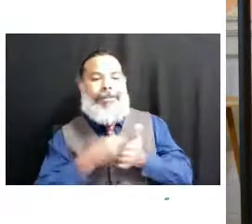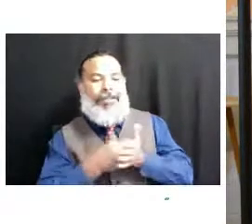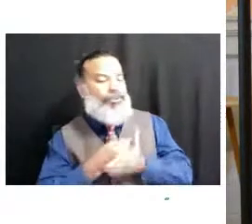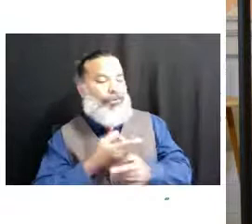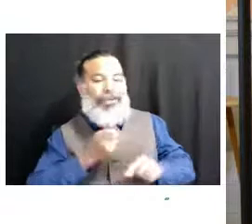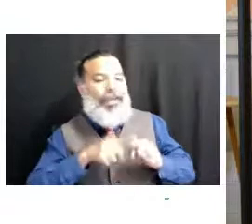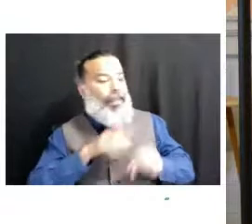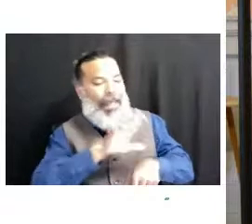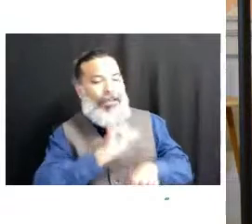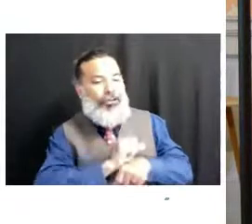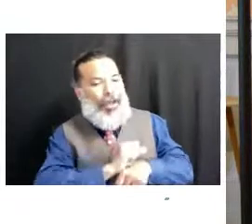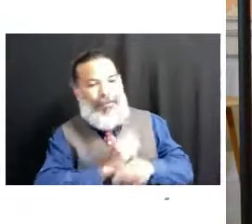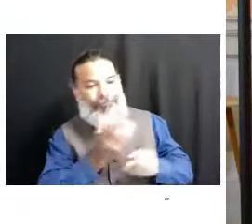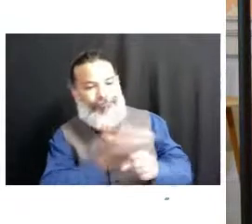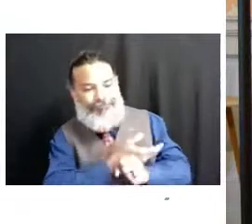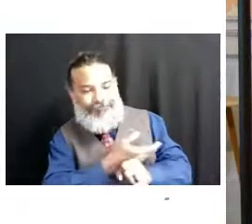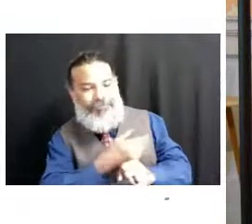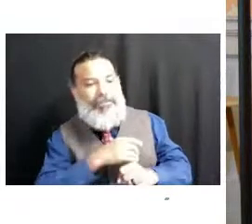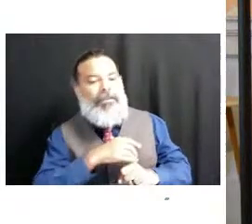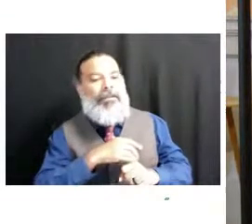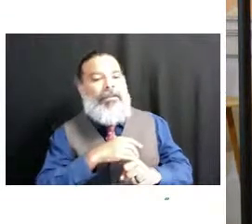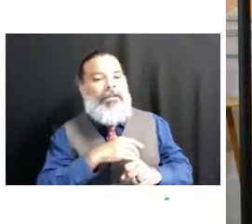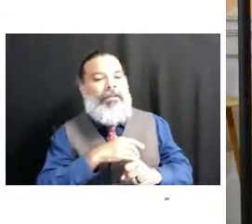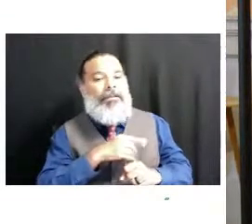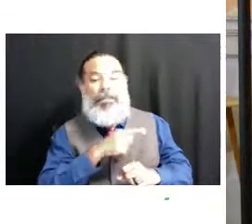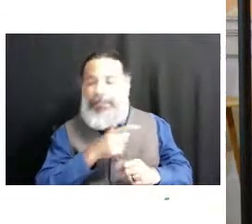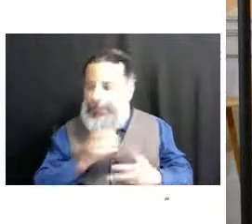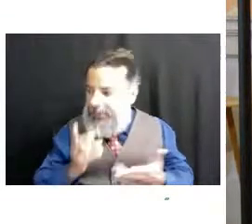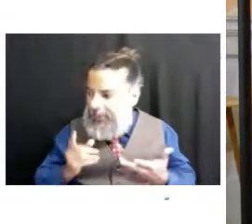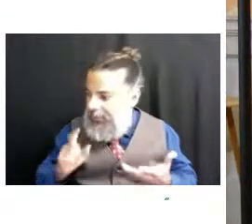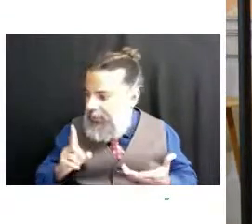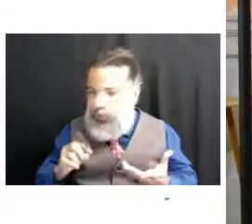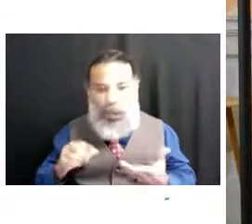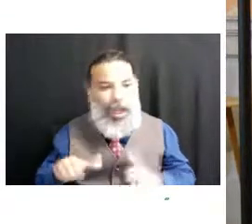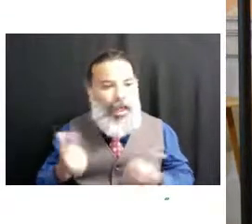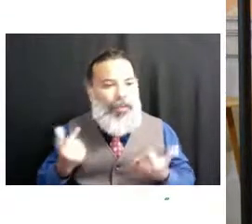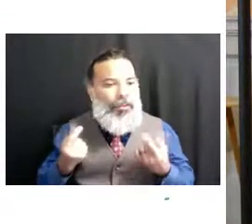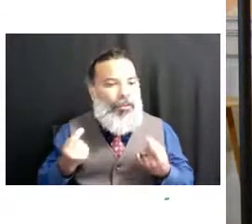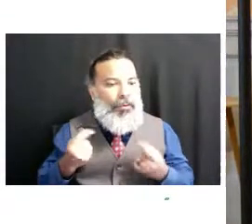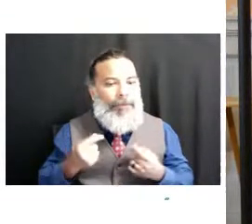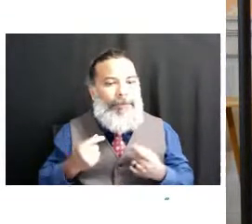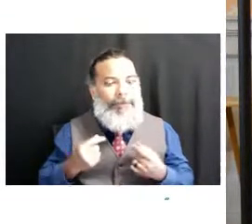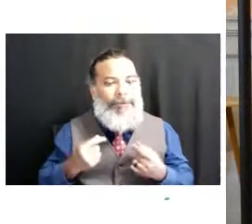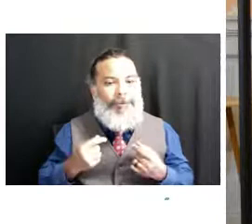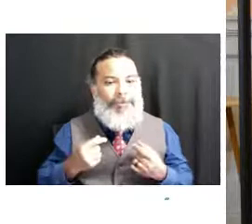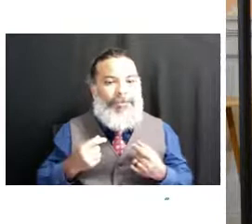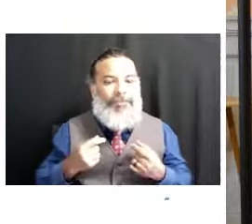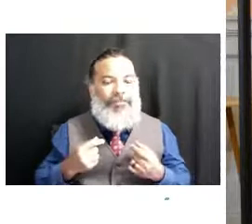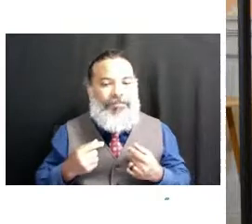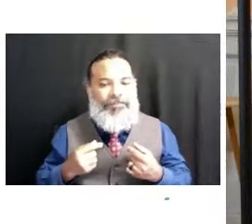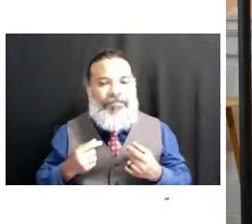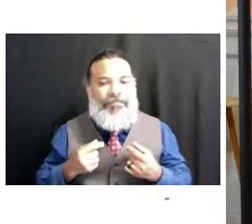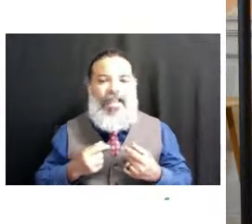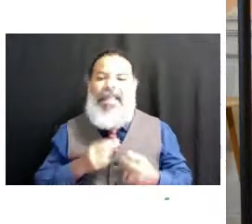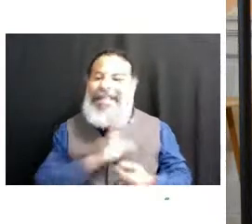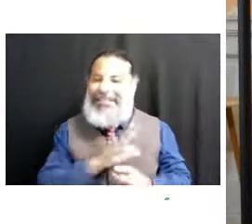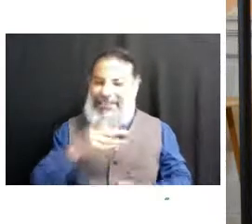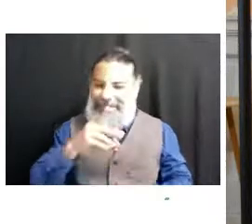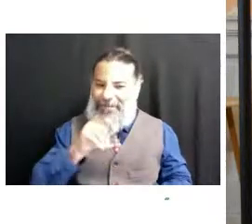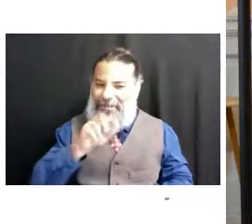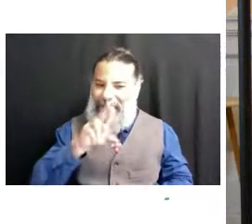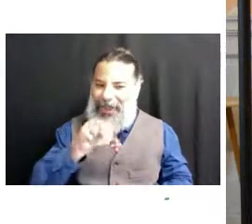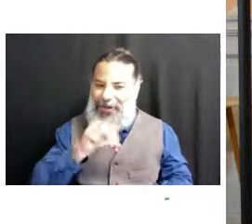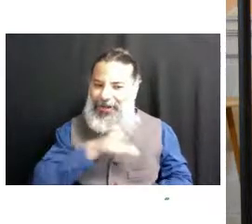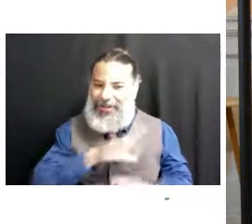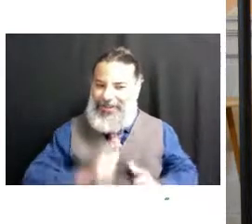surveyor. And he needs to do something else. Again, this is the pattern that we find in